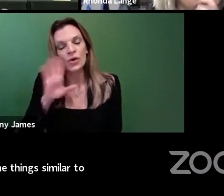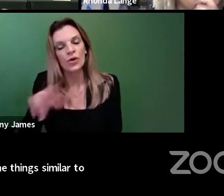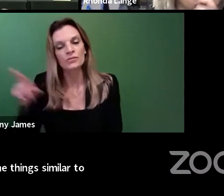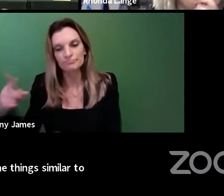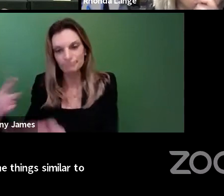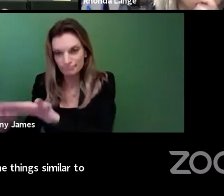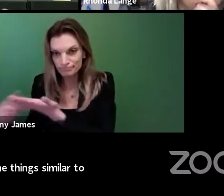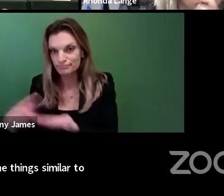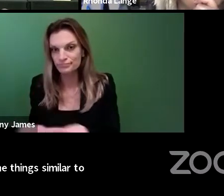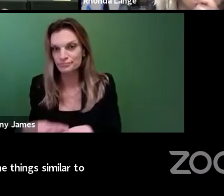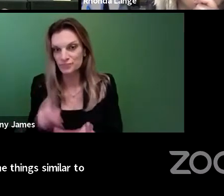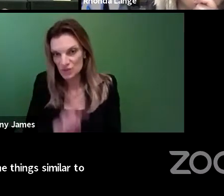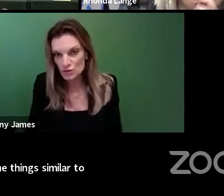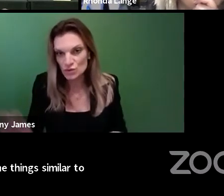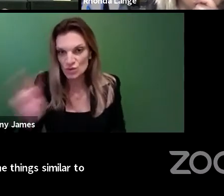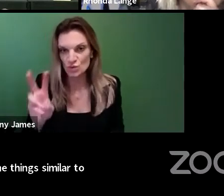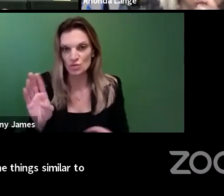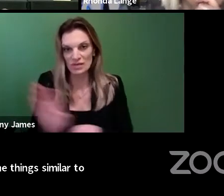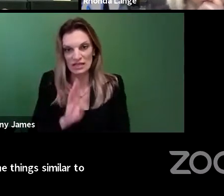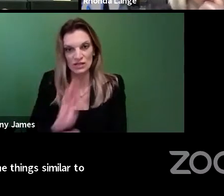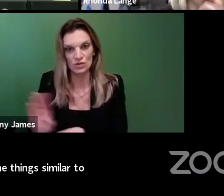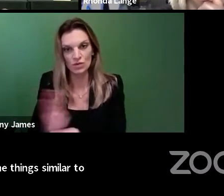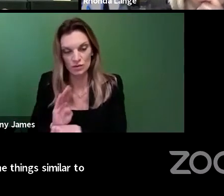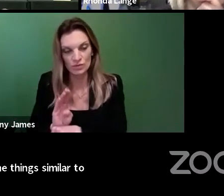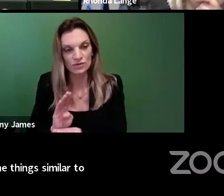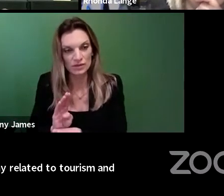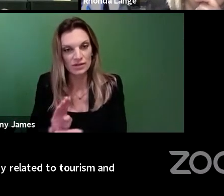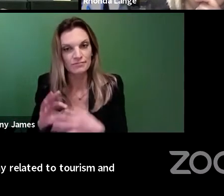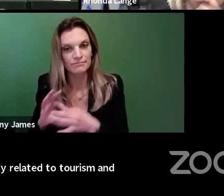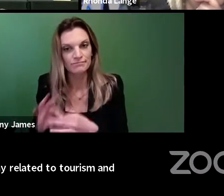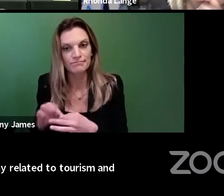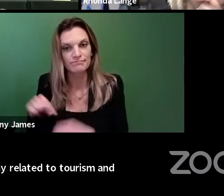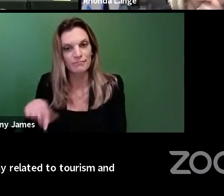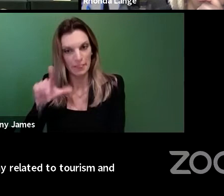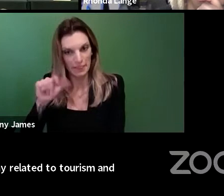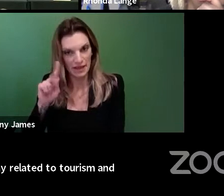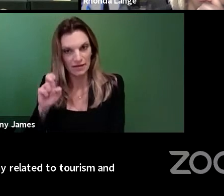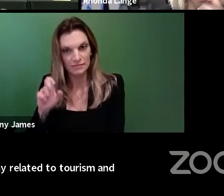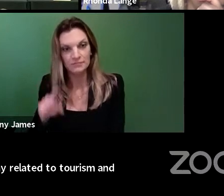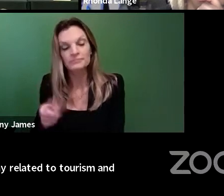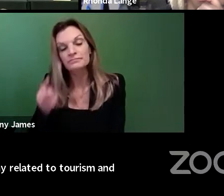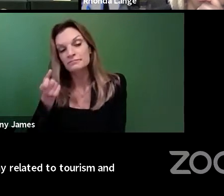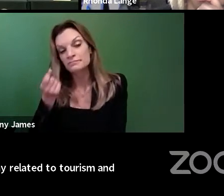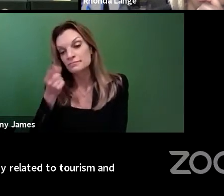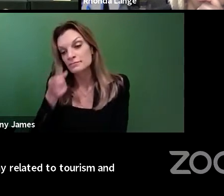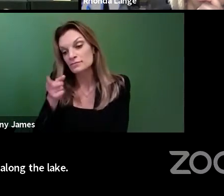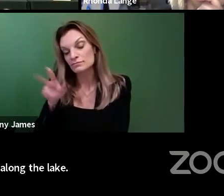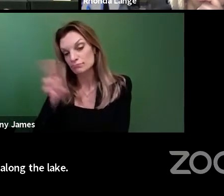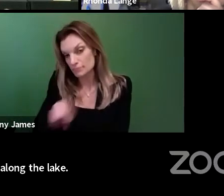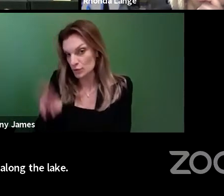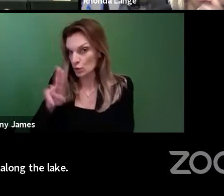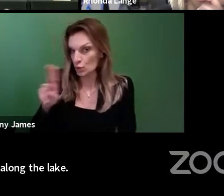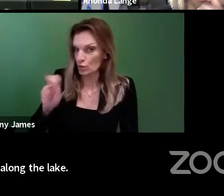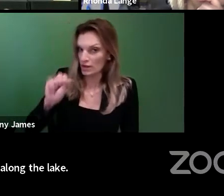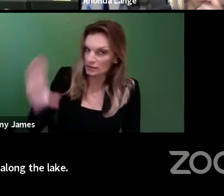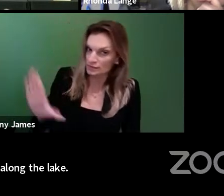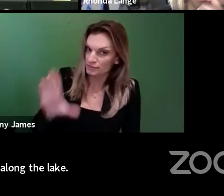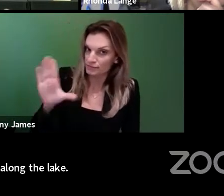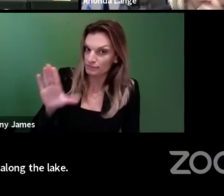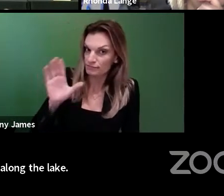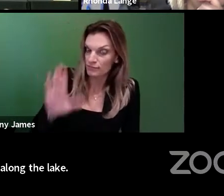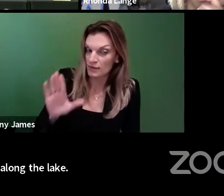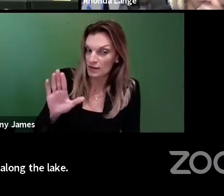to tourism and industry that is bordering along the lake, but if you take a look at the United States Department of